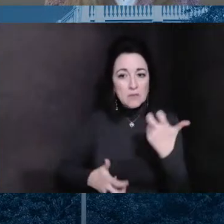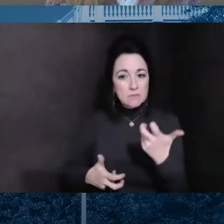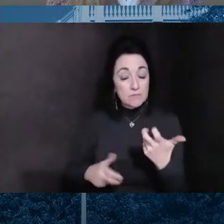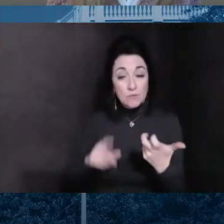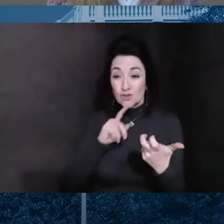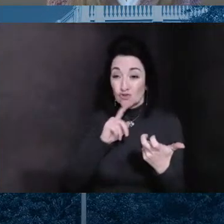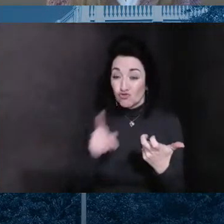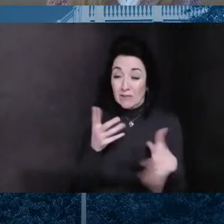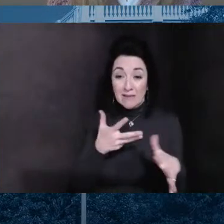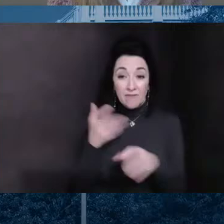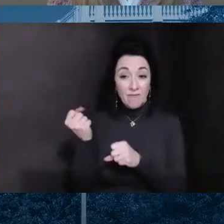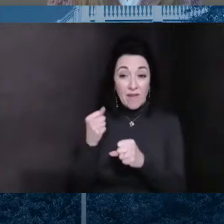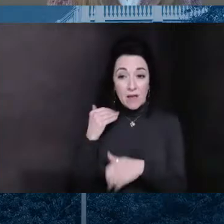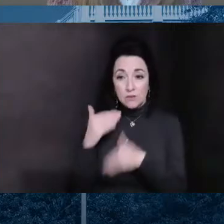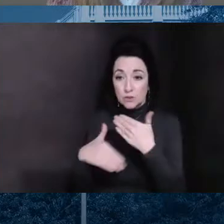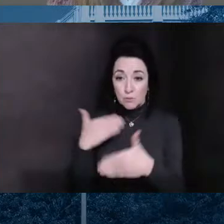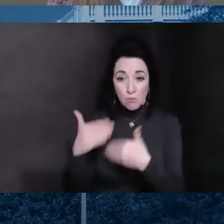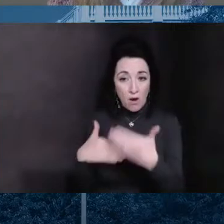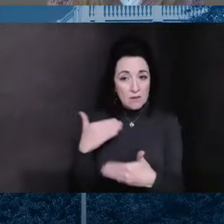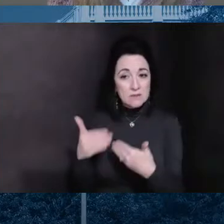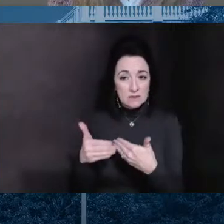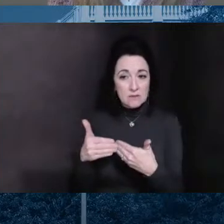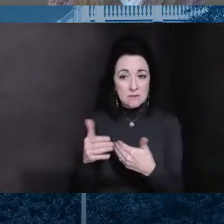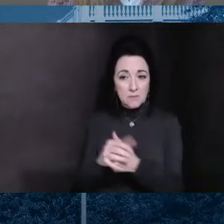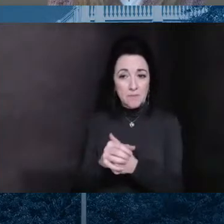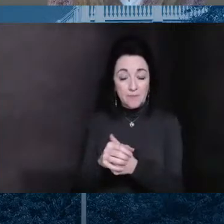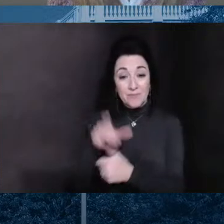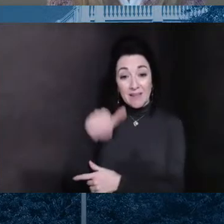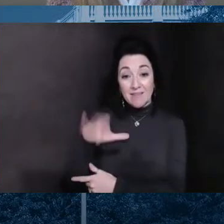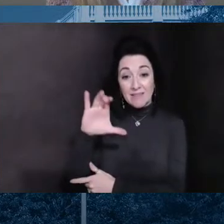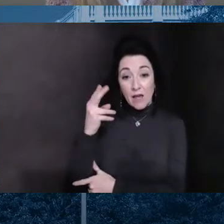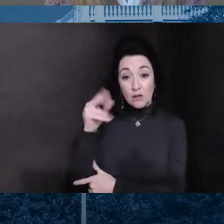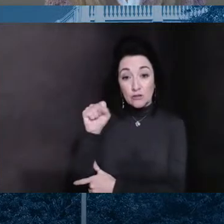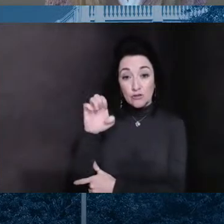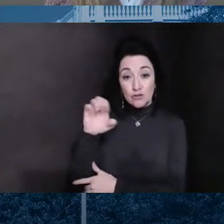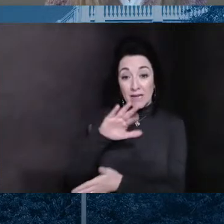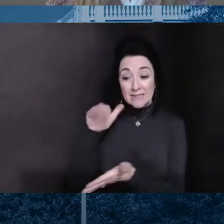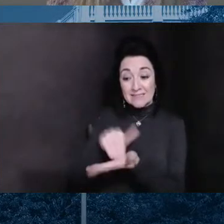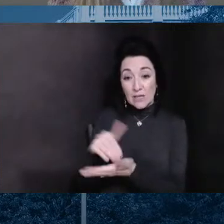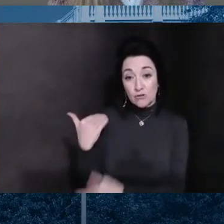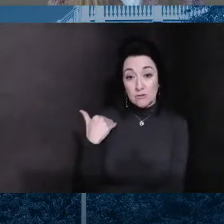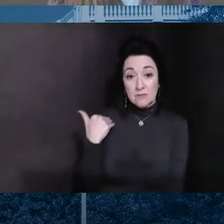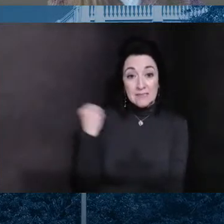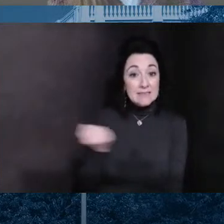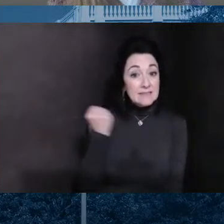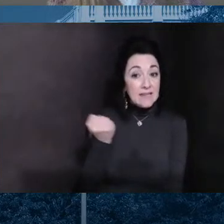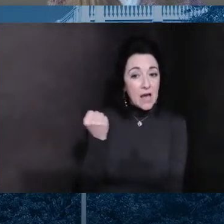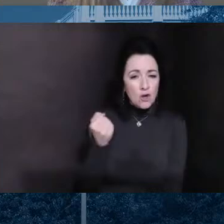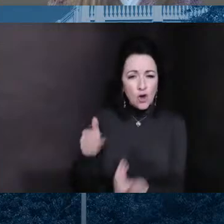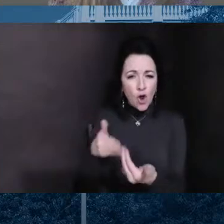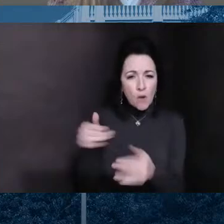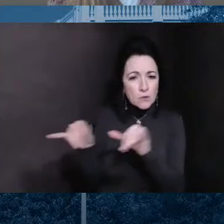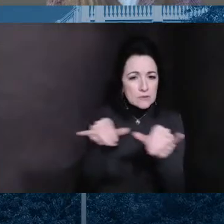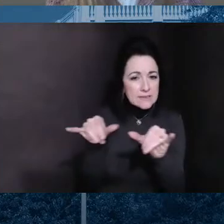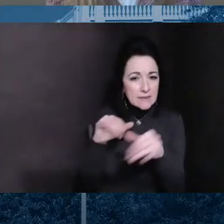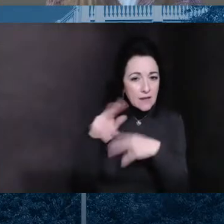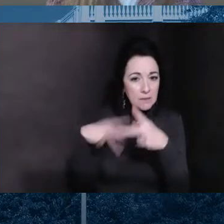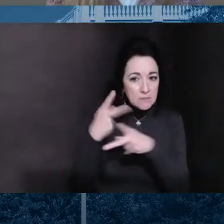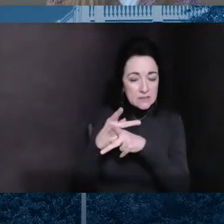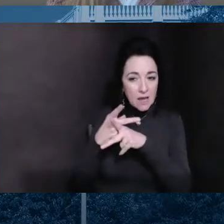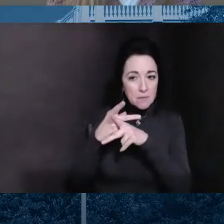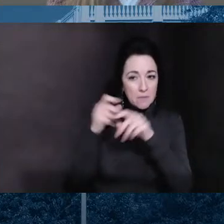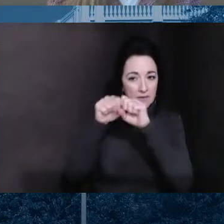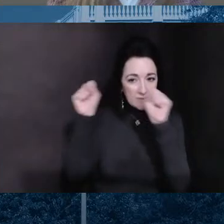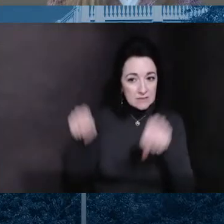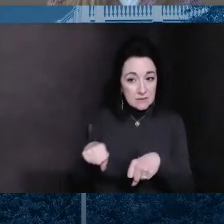similar setup, similar to what the state did at the Chase Center on Saturday. You walk in, you check in, you go to a vaccination table, then you